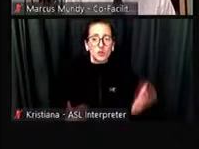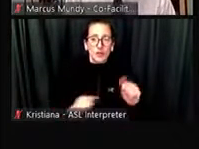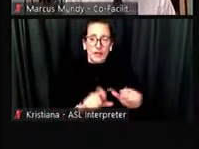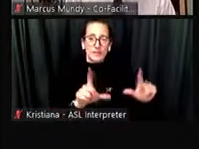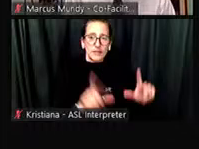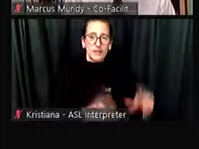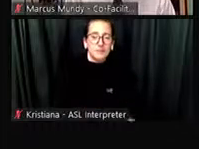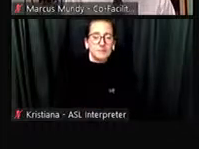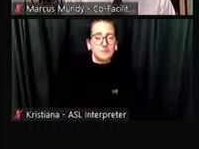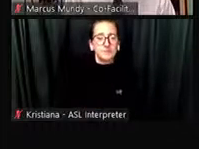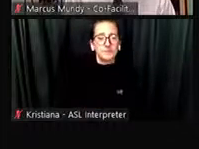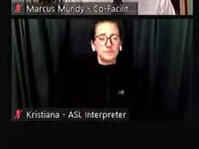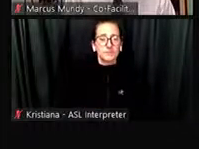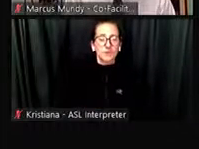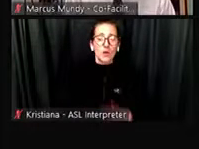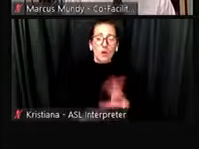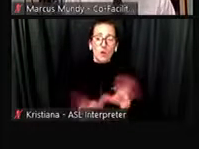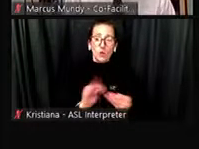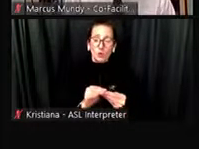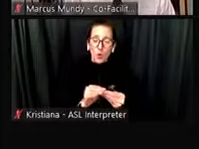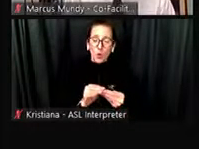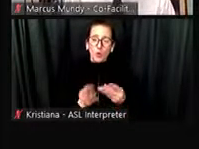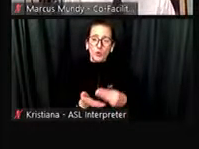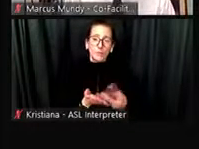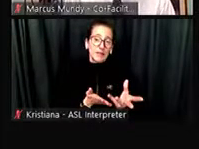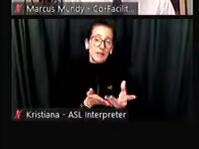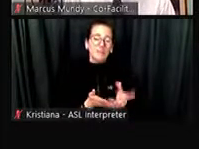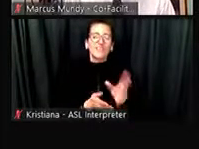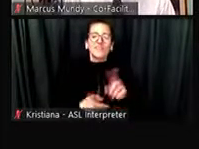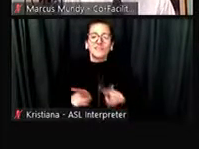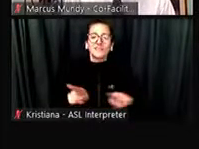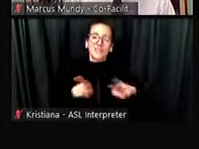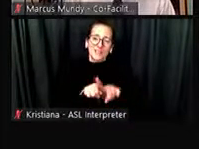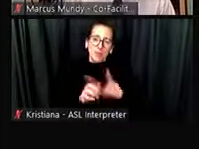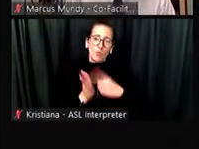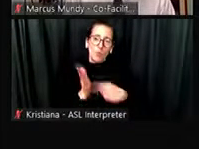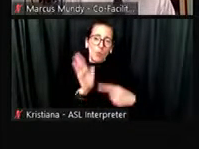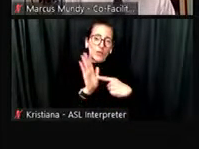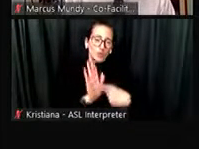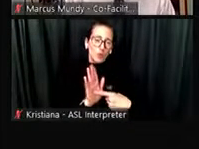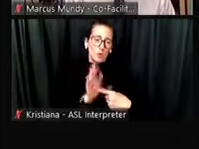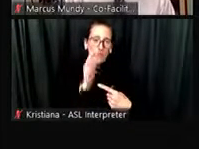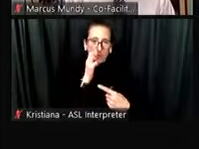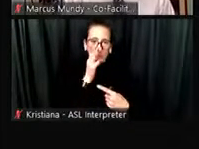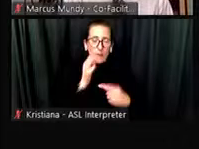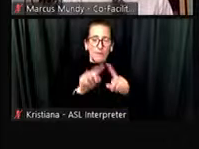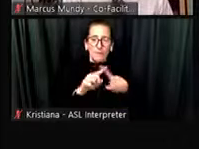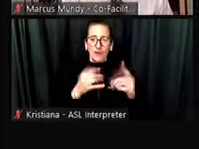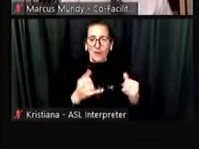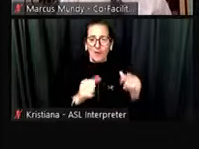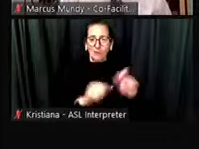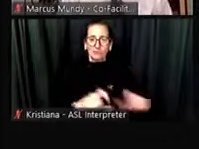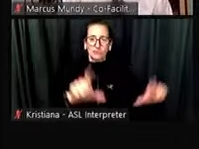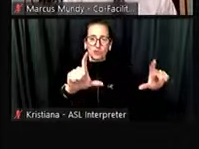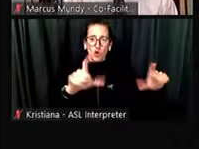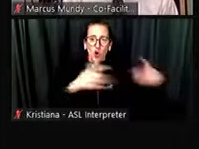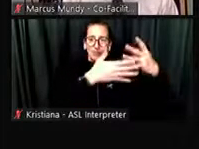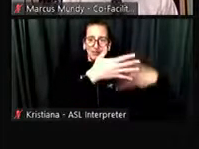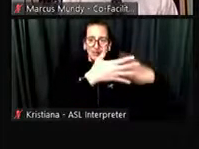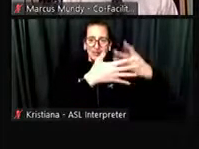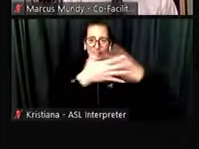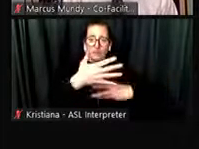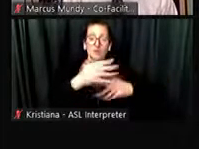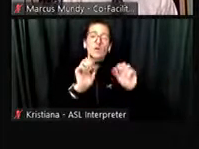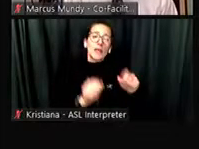Moving on to the total spending, this is just the same story that was reflected in a chart format for 2021. You can see that all